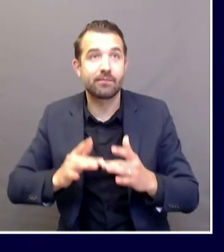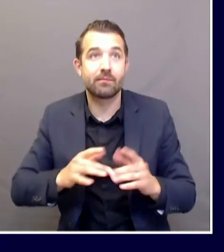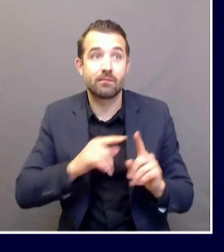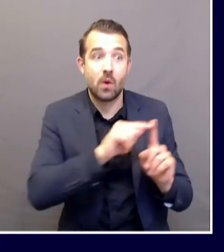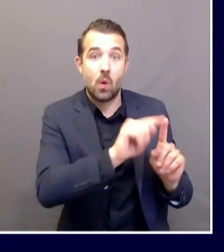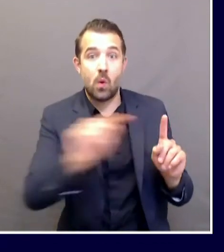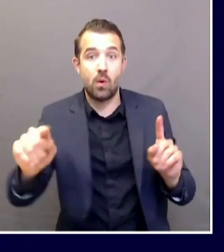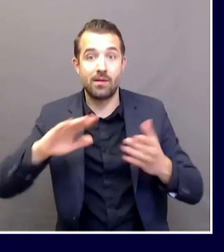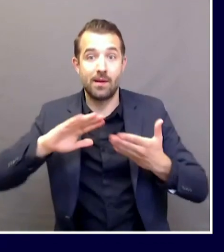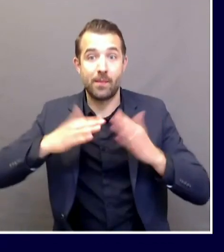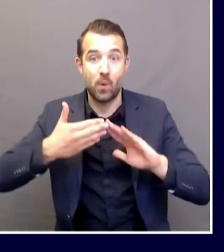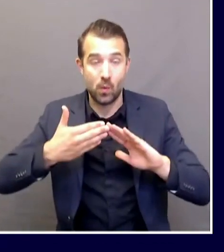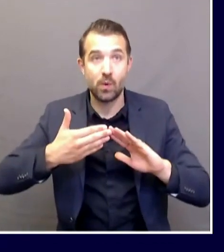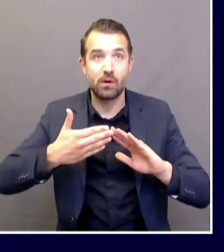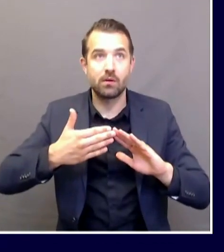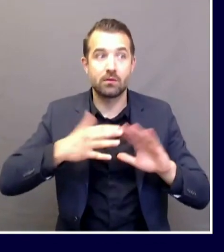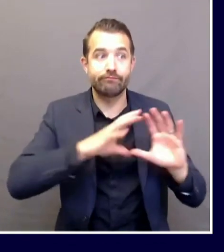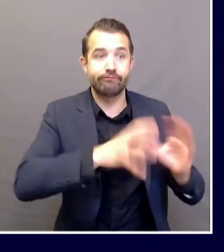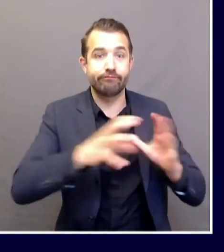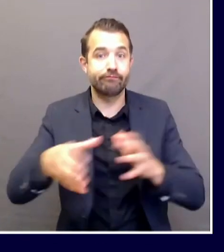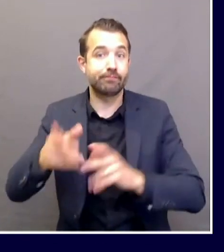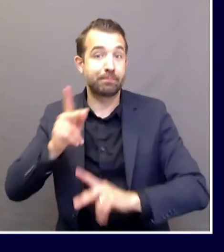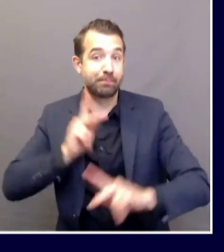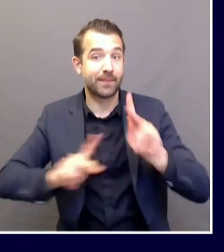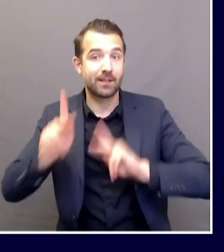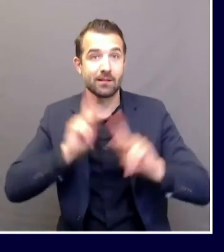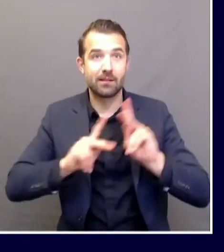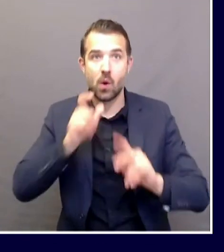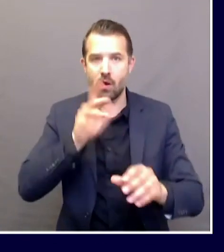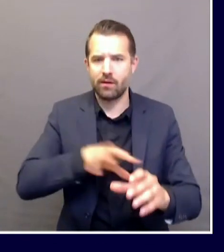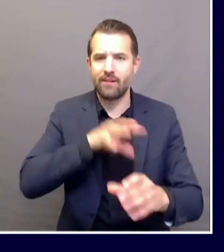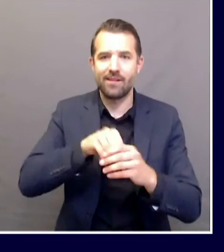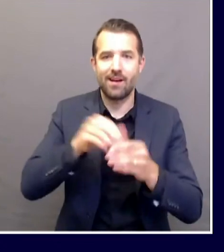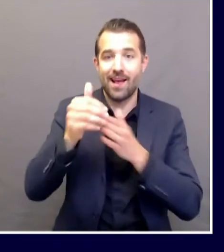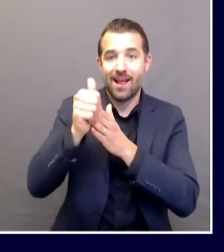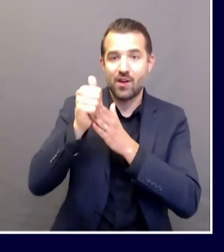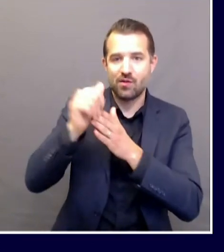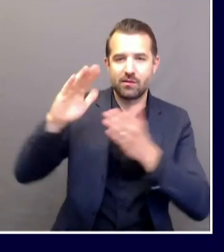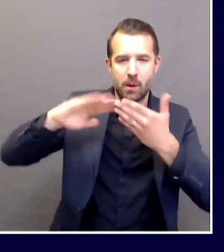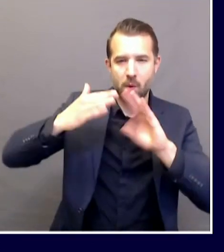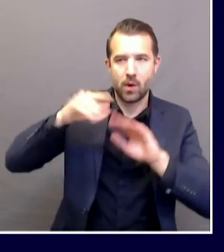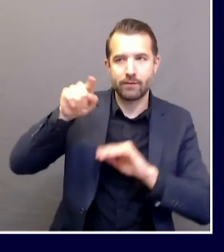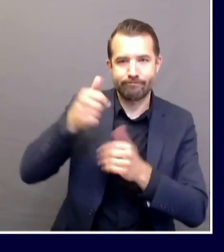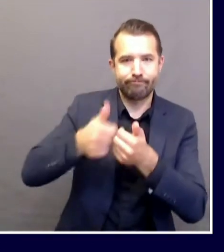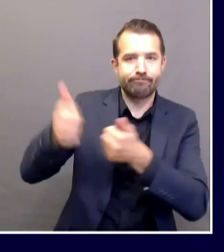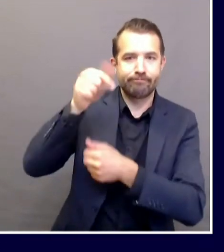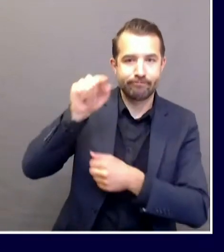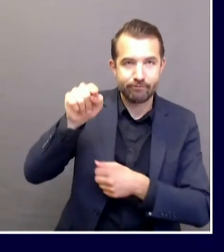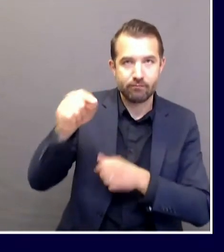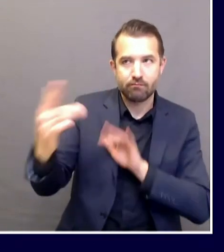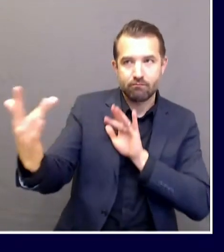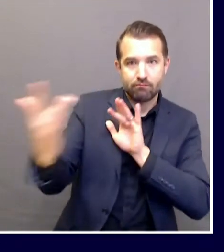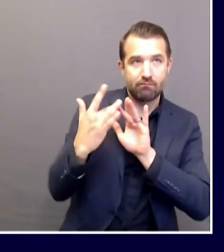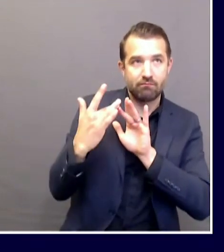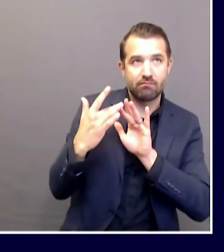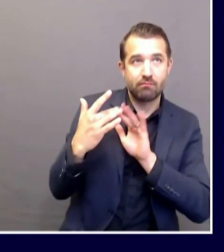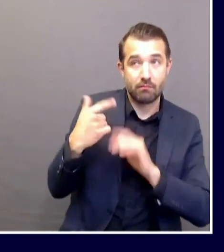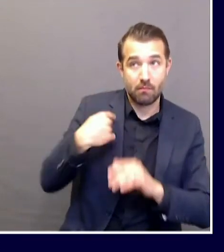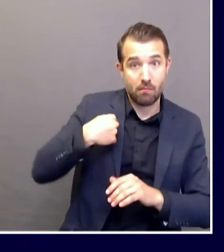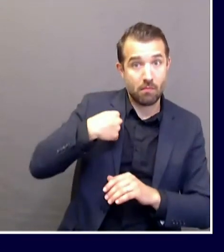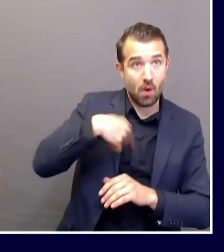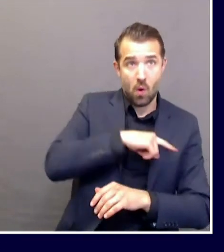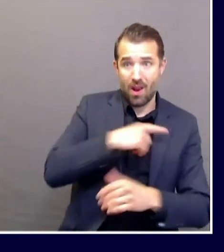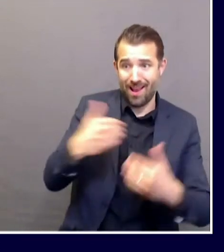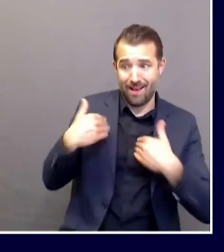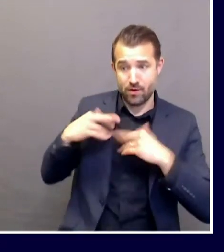apply, and depending on vaccine availability, we will pair them with a group of